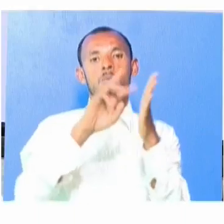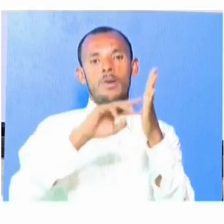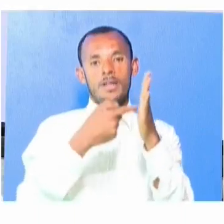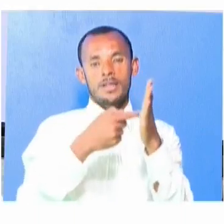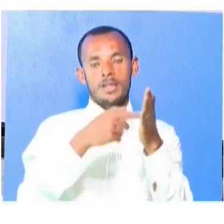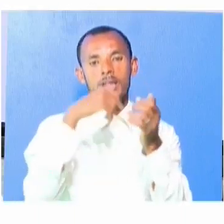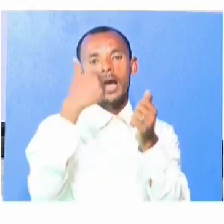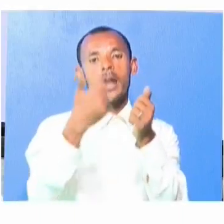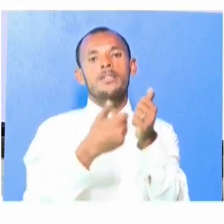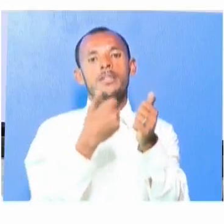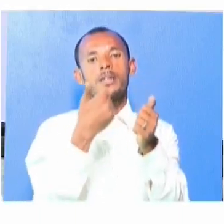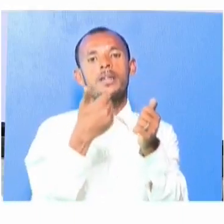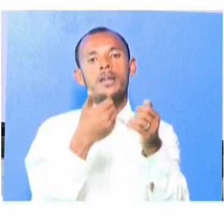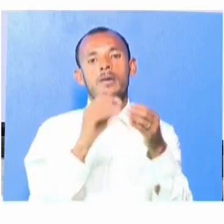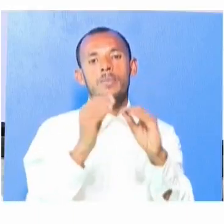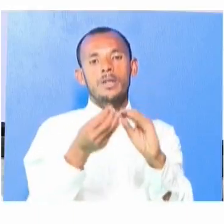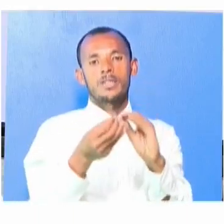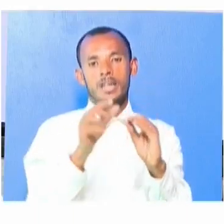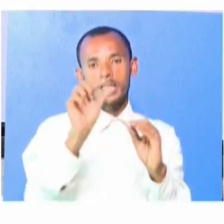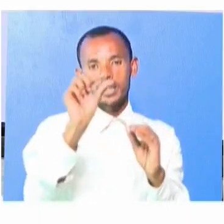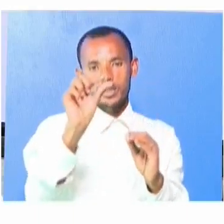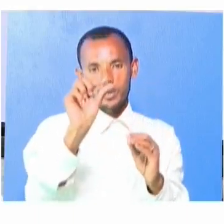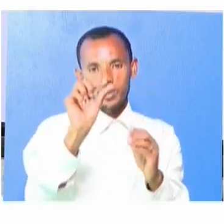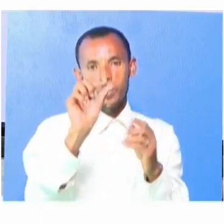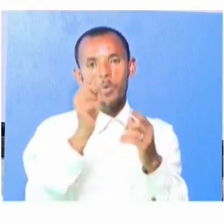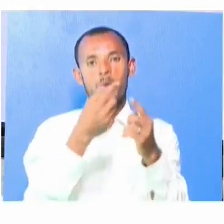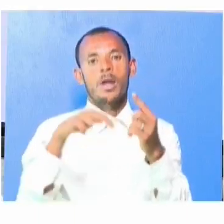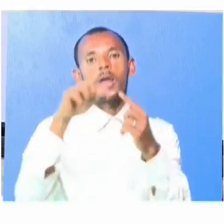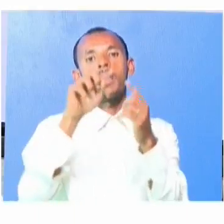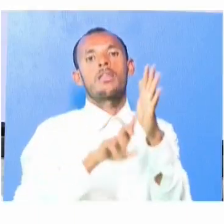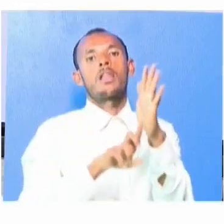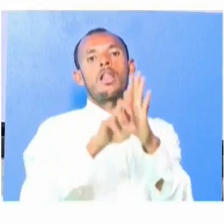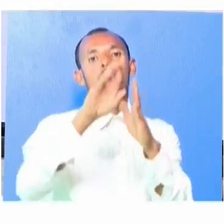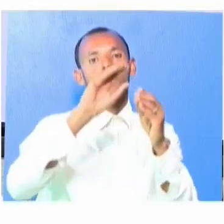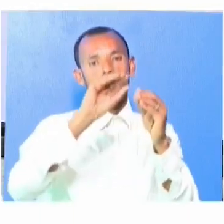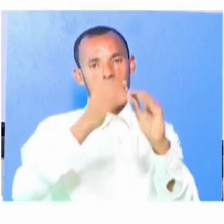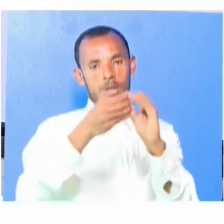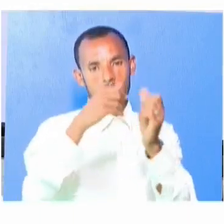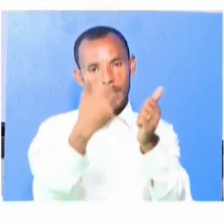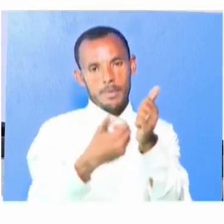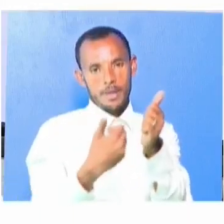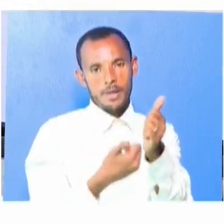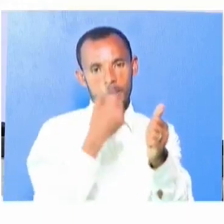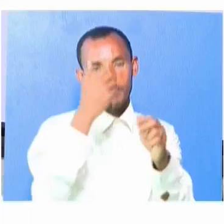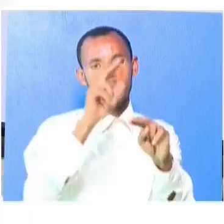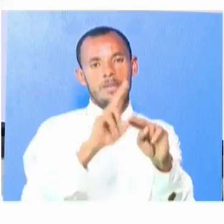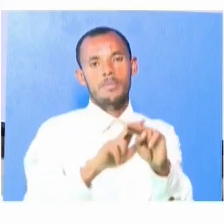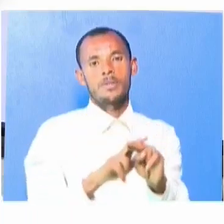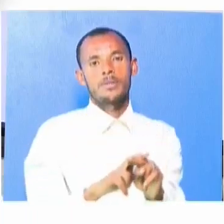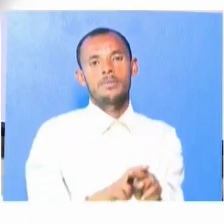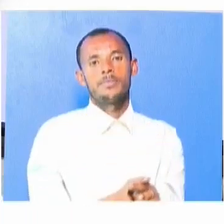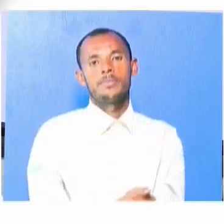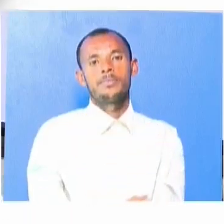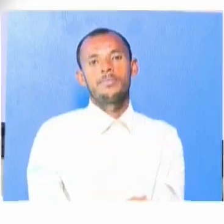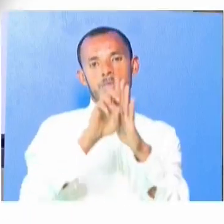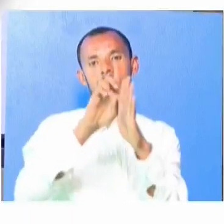arranging numbers from the smaller to the largest. So ascending order means arranging